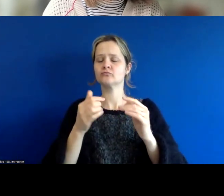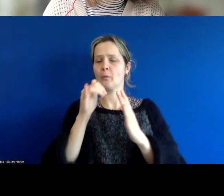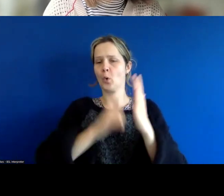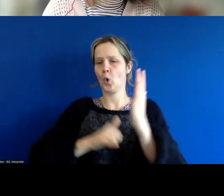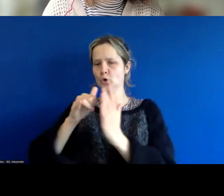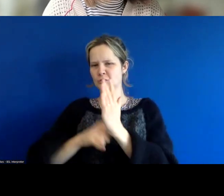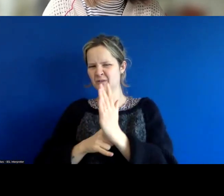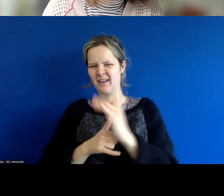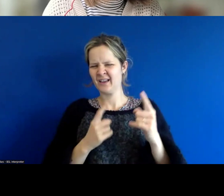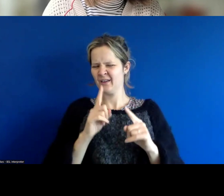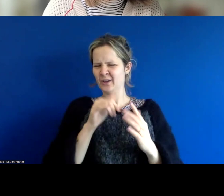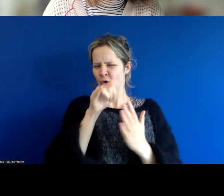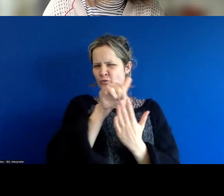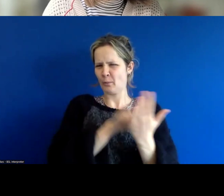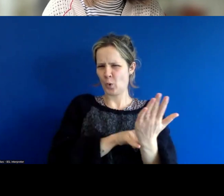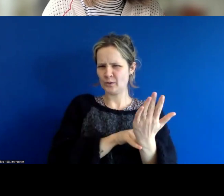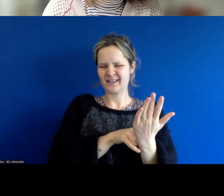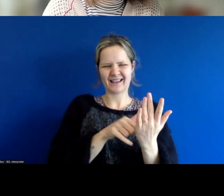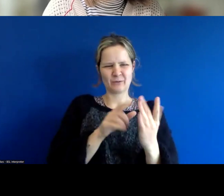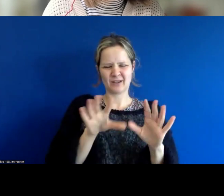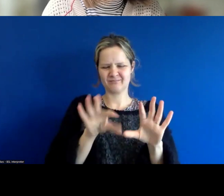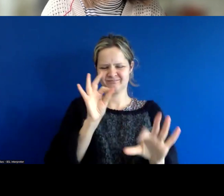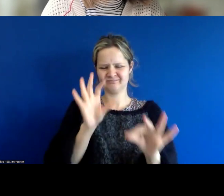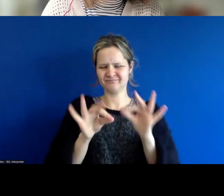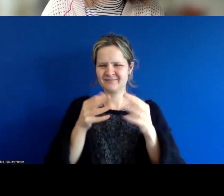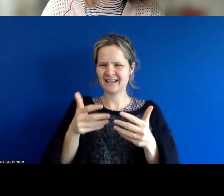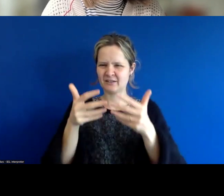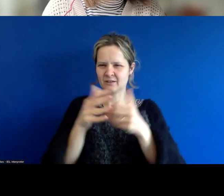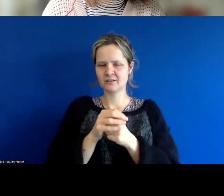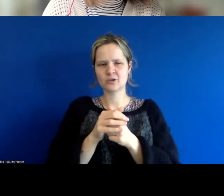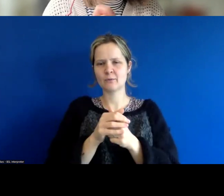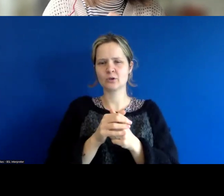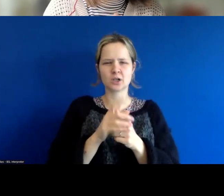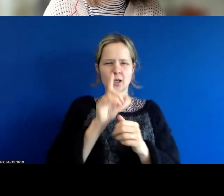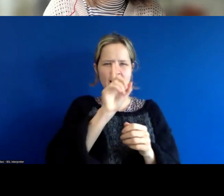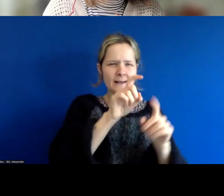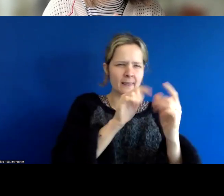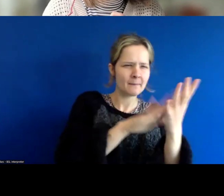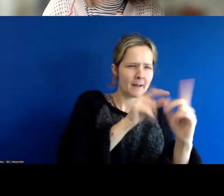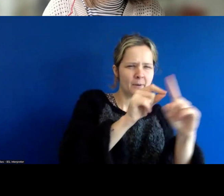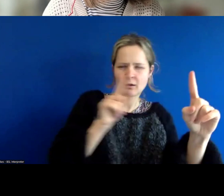way of kind of extracting data out of the system. So instead of navigating around the map, looking at different